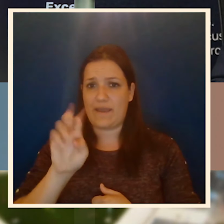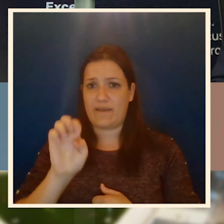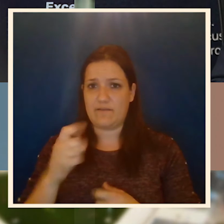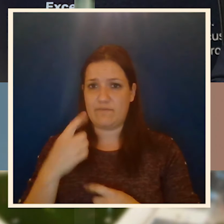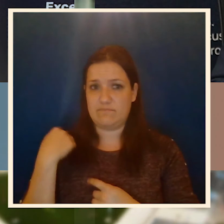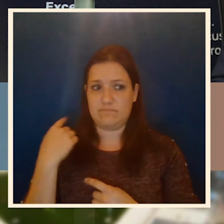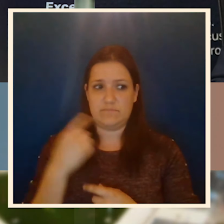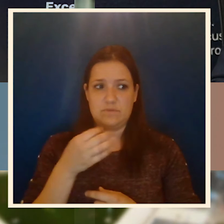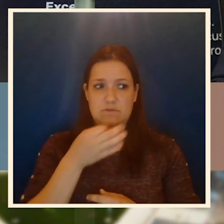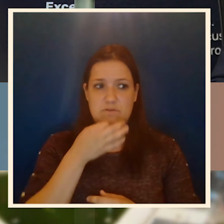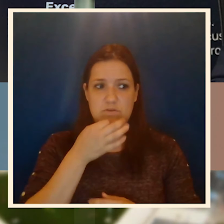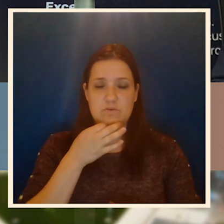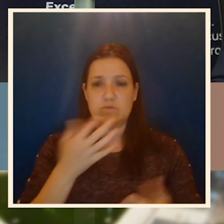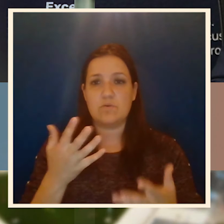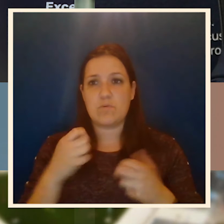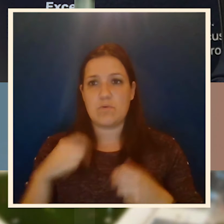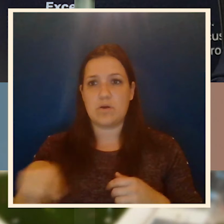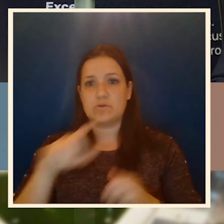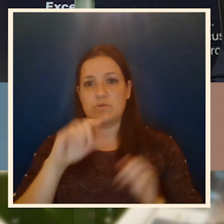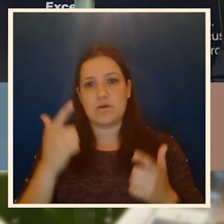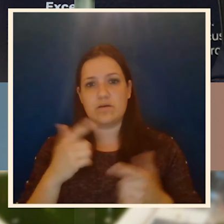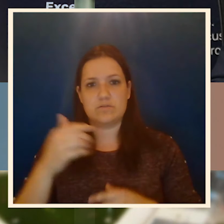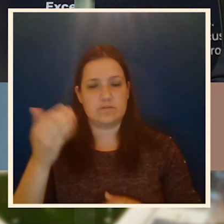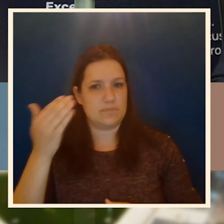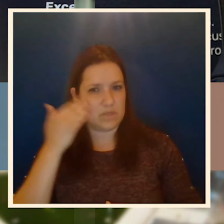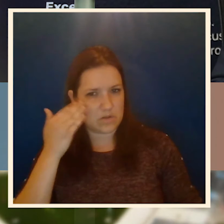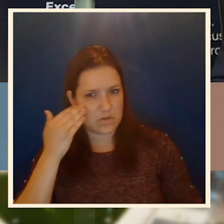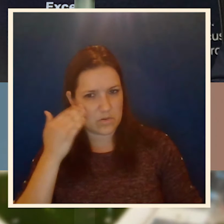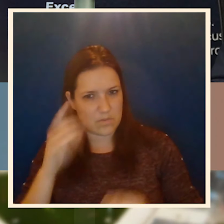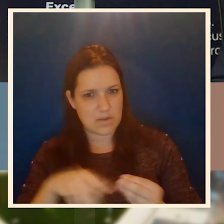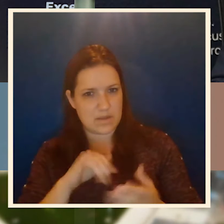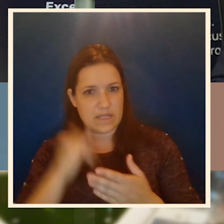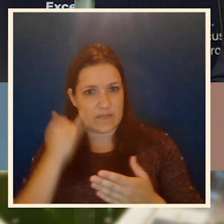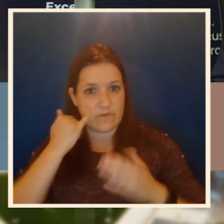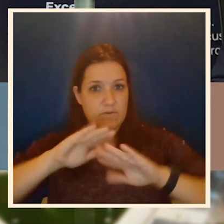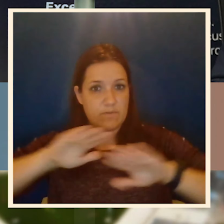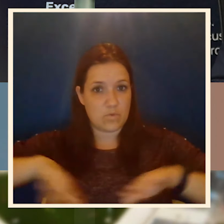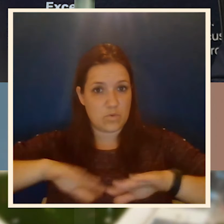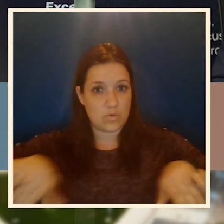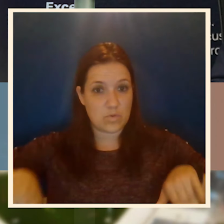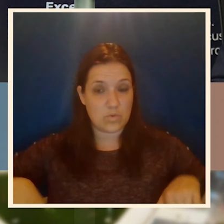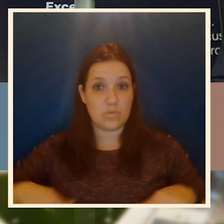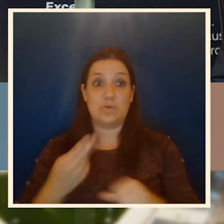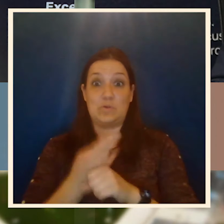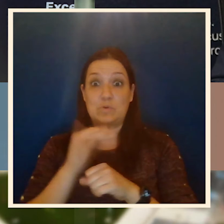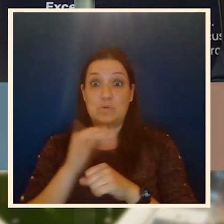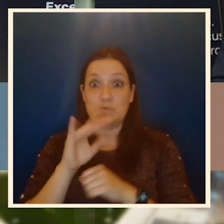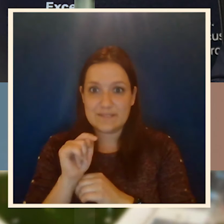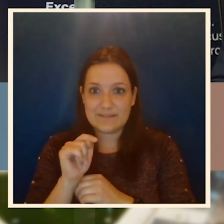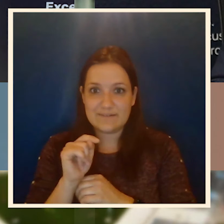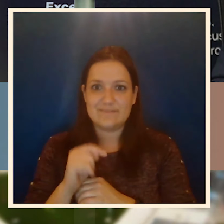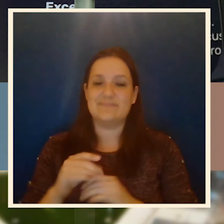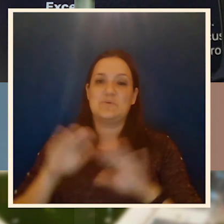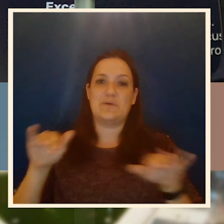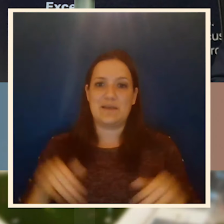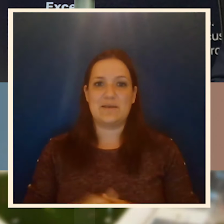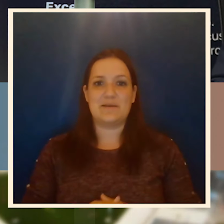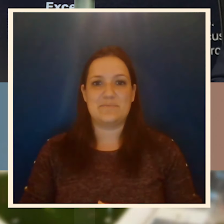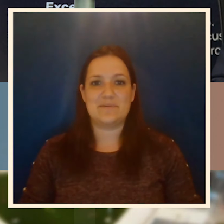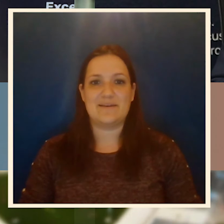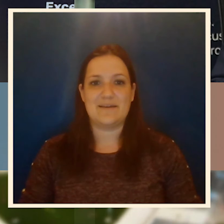be very mindful of that. If you have a swimming pool, hang out in it. So, any event, just